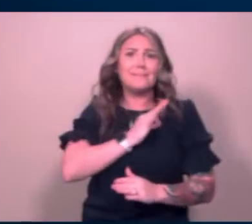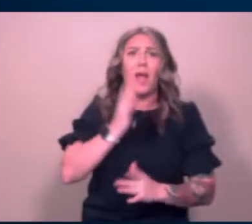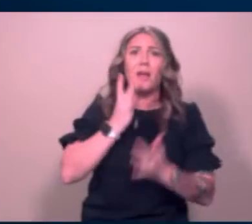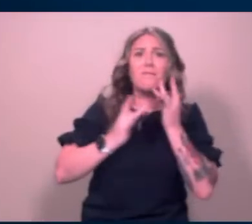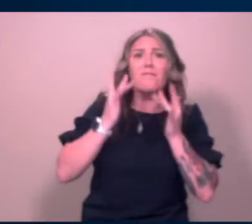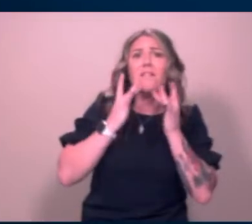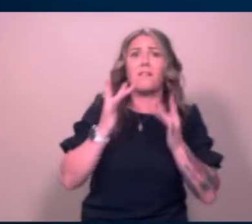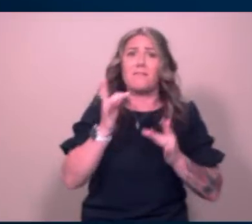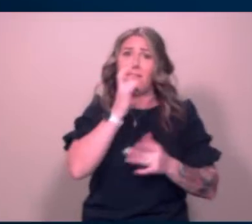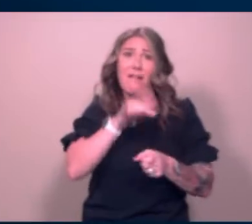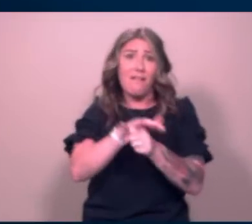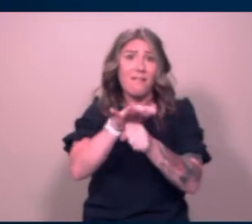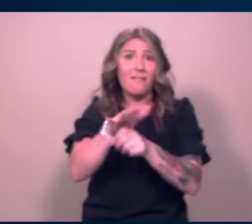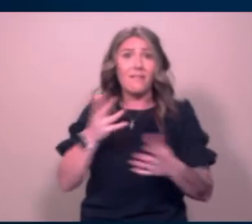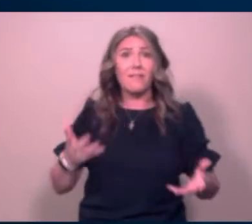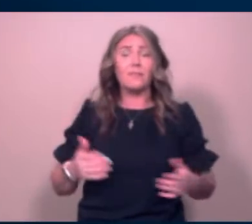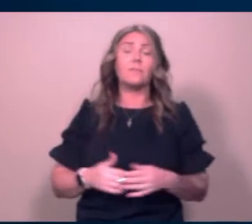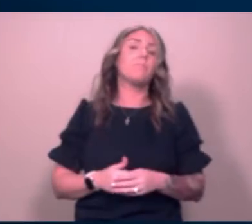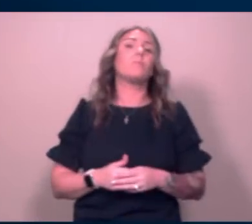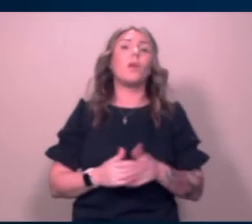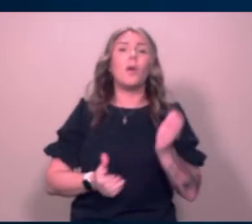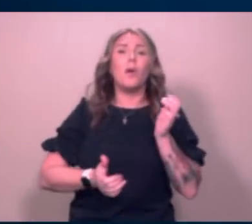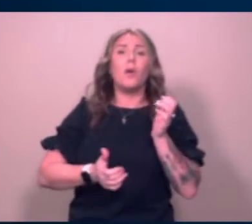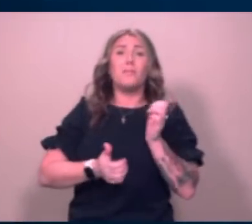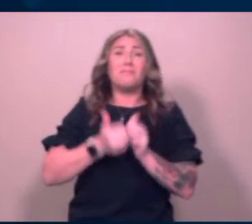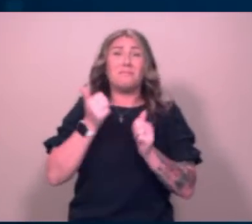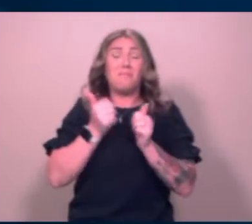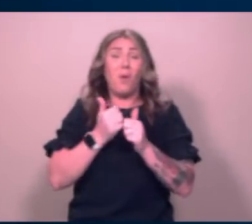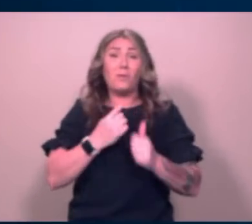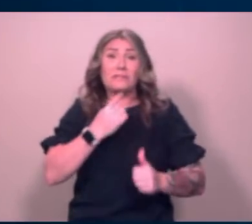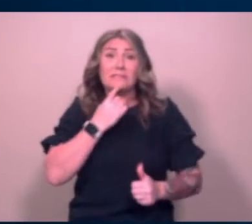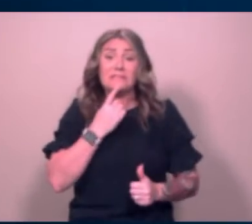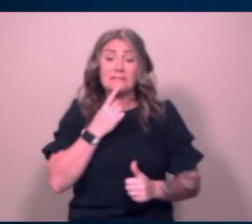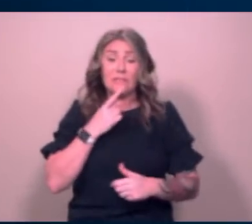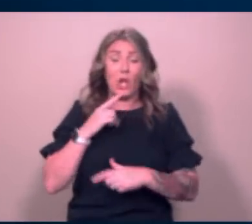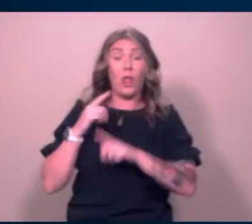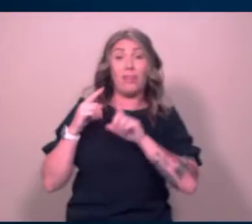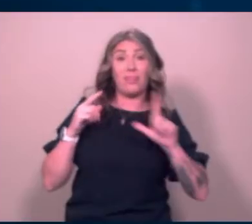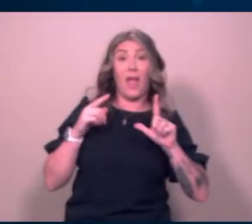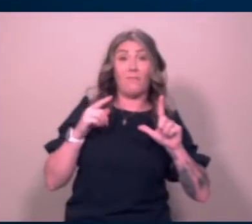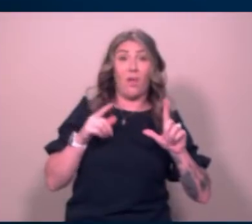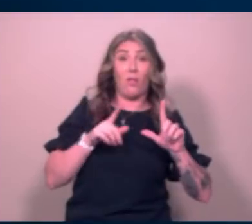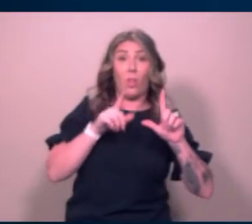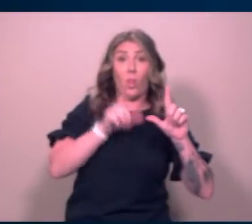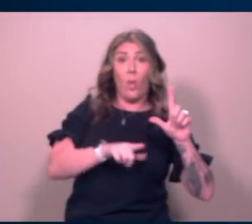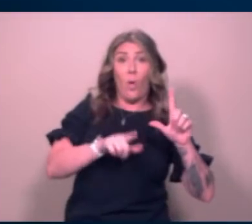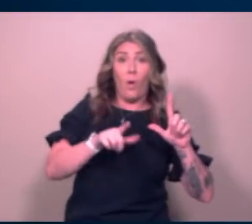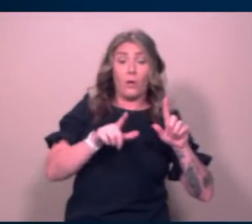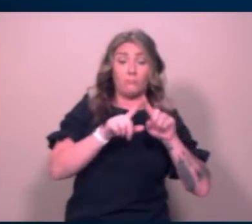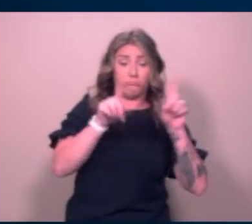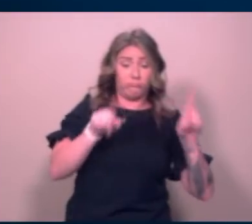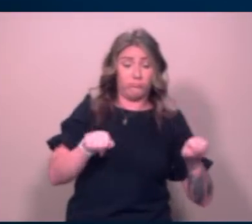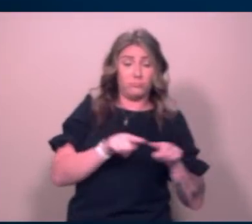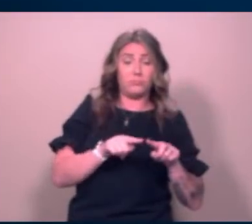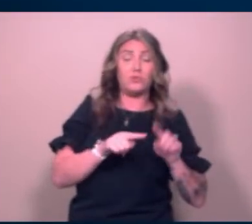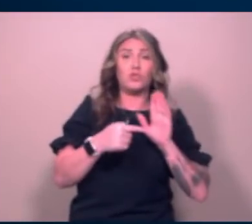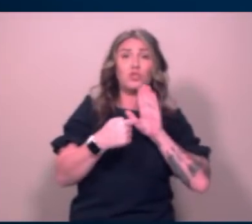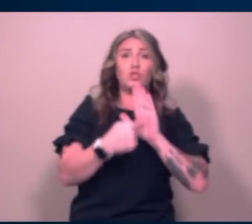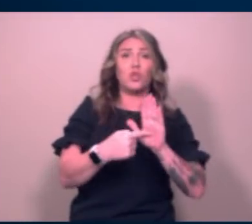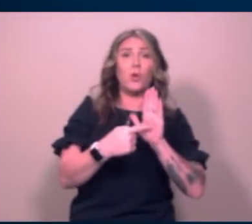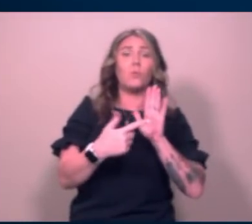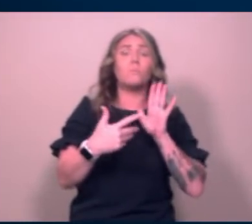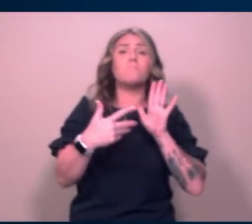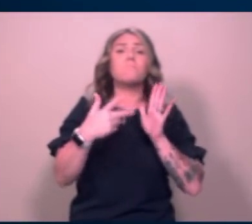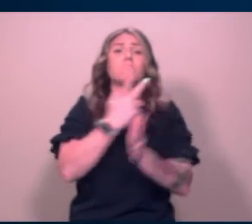critical level. I think the most disturbing of the graphs is the left lower, This is showing patients who expire while waiting